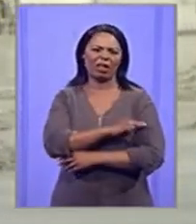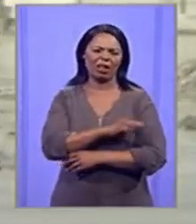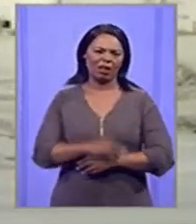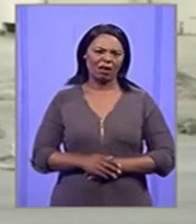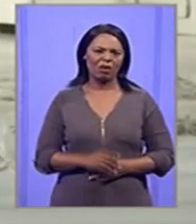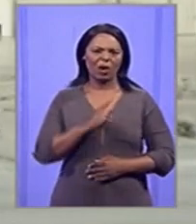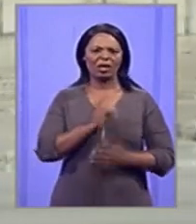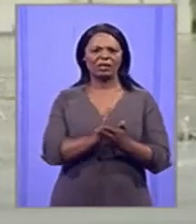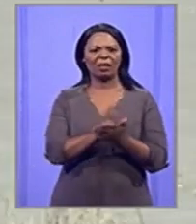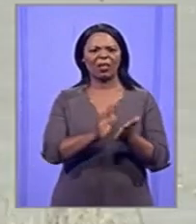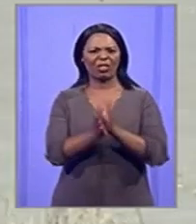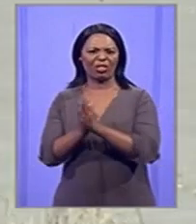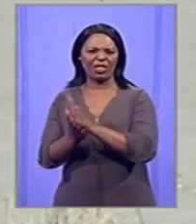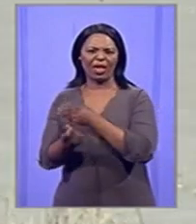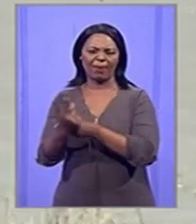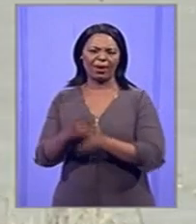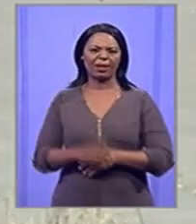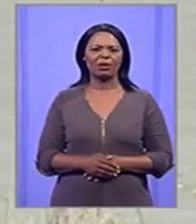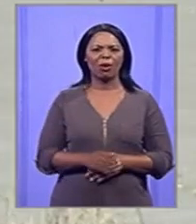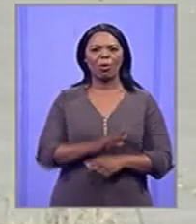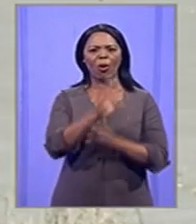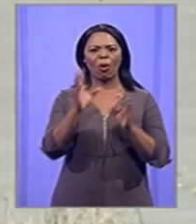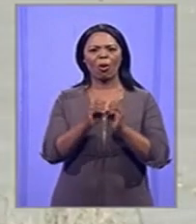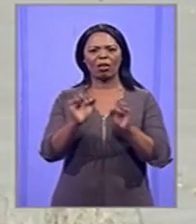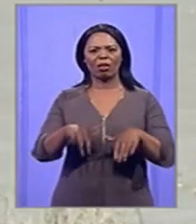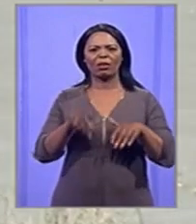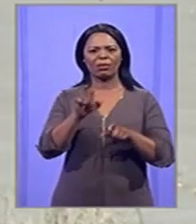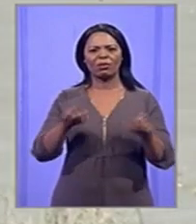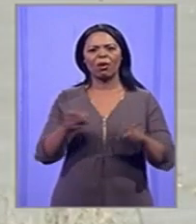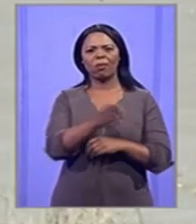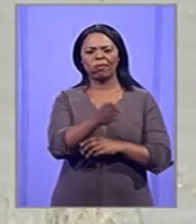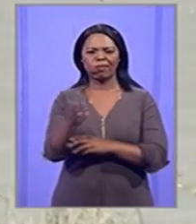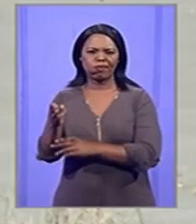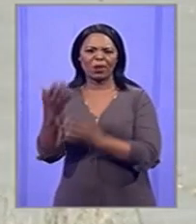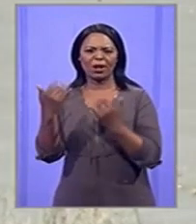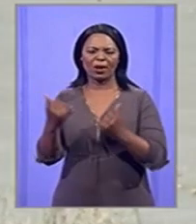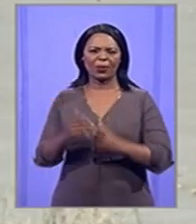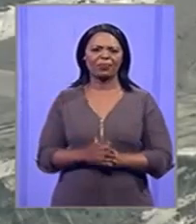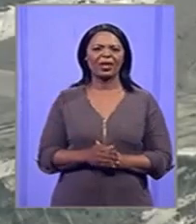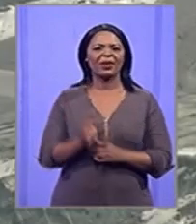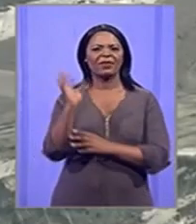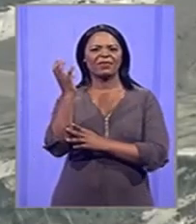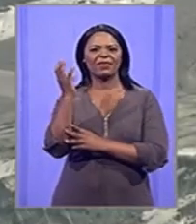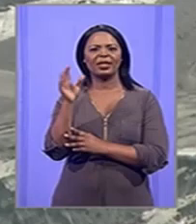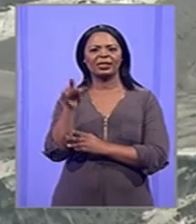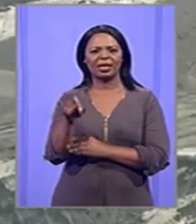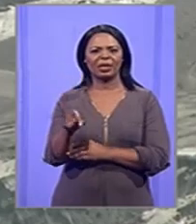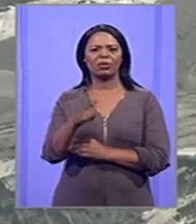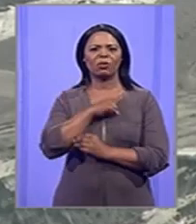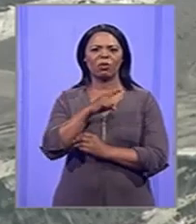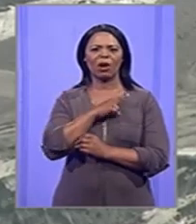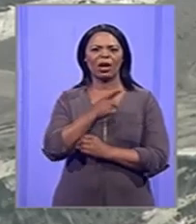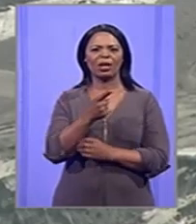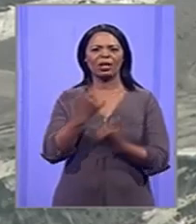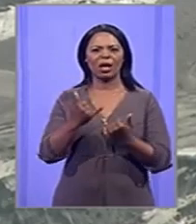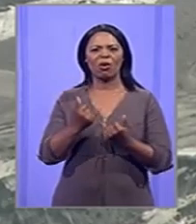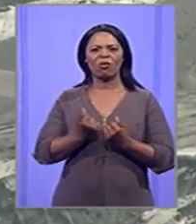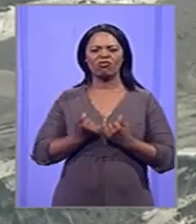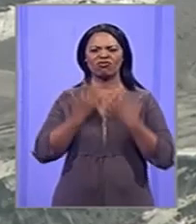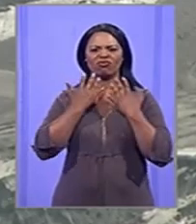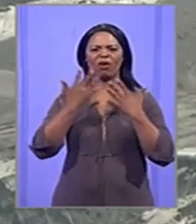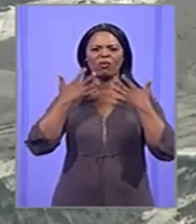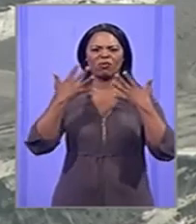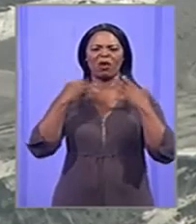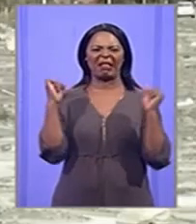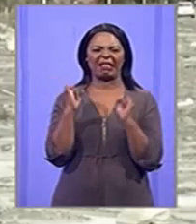ba go feta 18 ba išitšwe maokelong ao a fapafapanego ka Free State go alafiwa mathata a go tsenwa ke